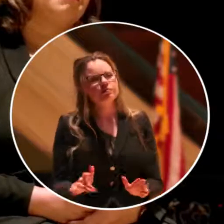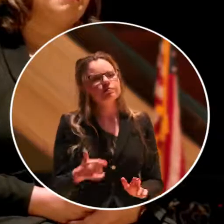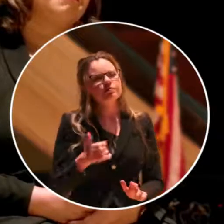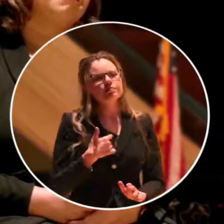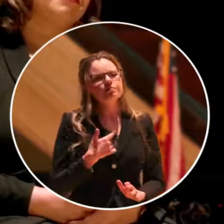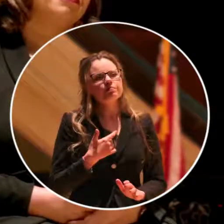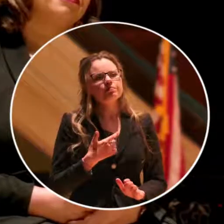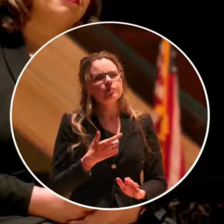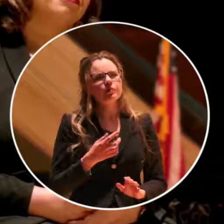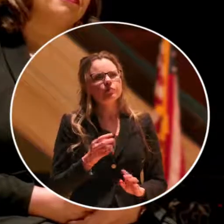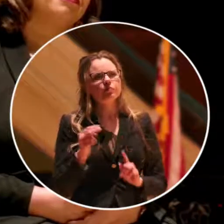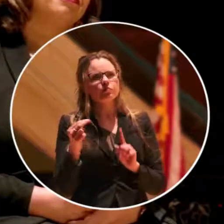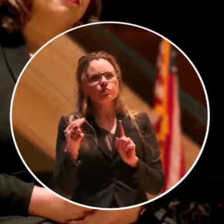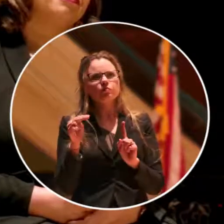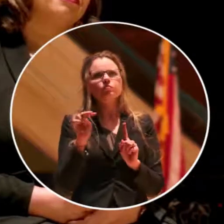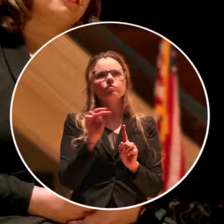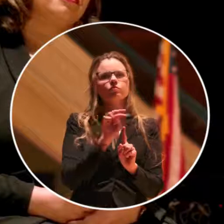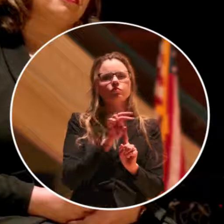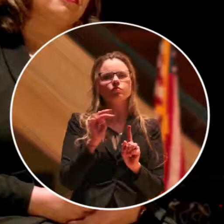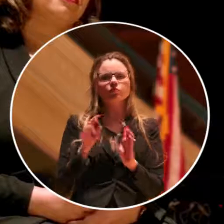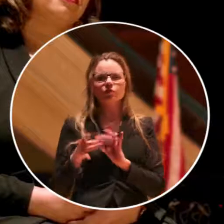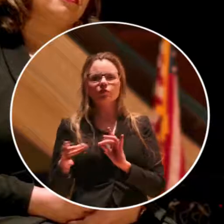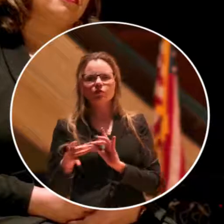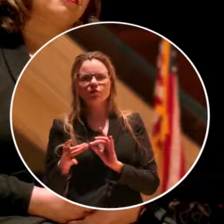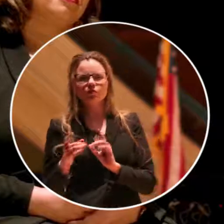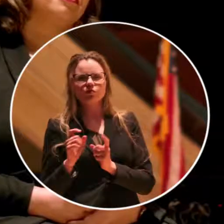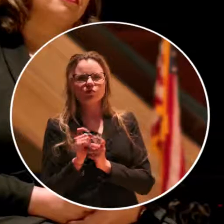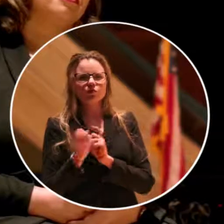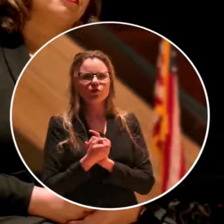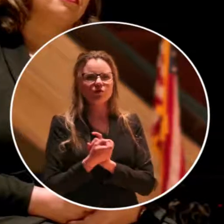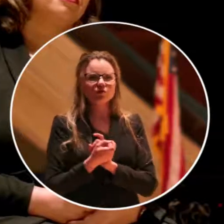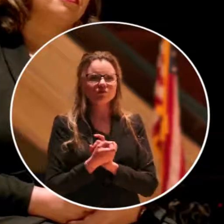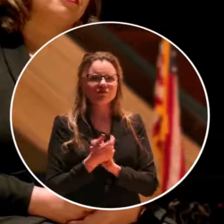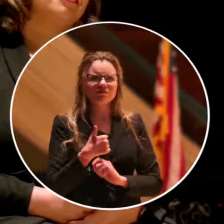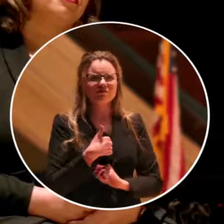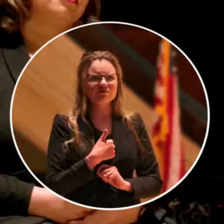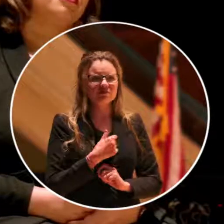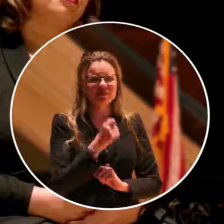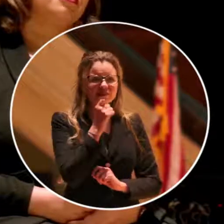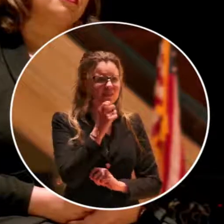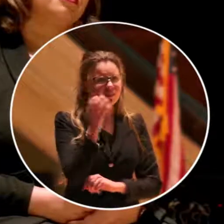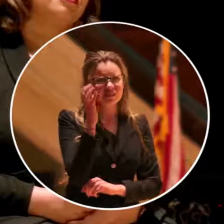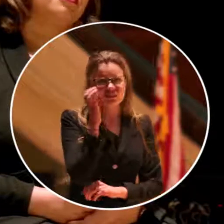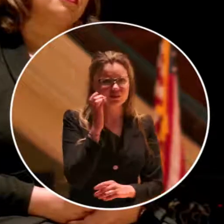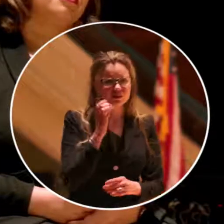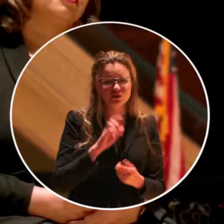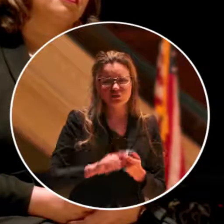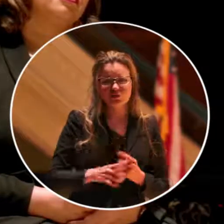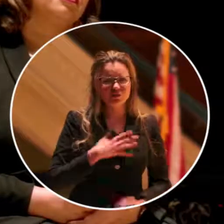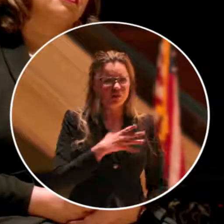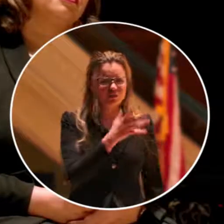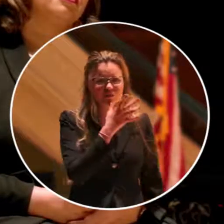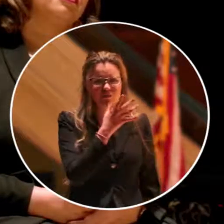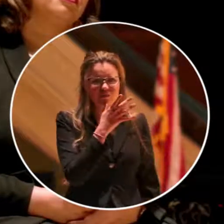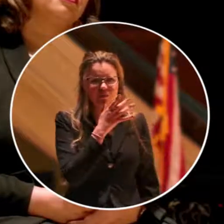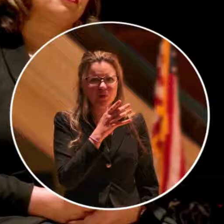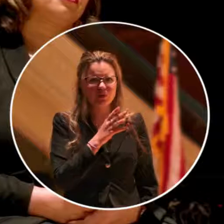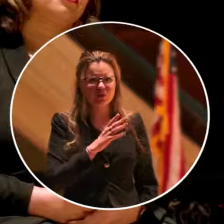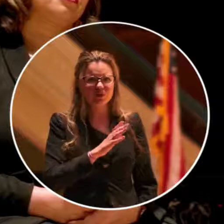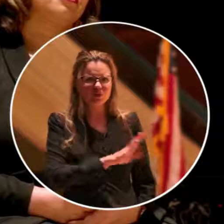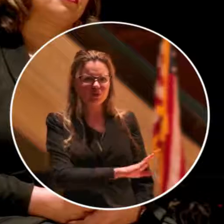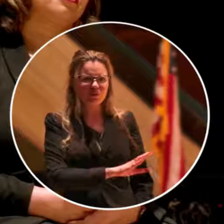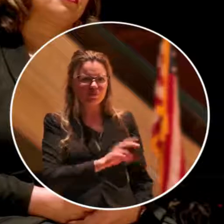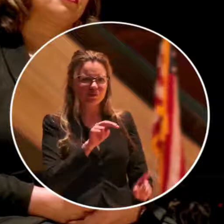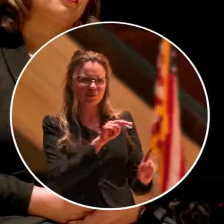new narrative. I began to not listen to my mother's version of who I was and step